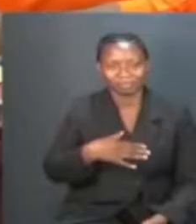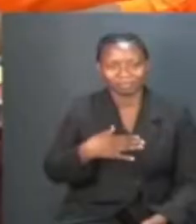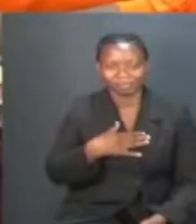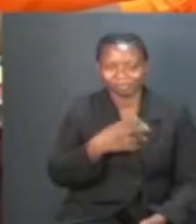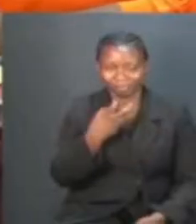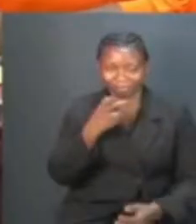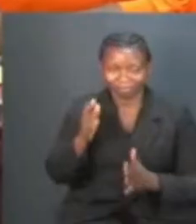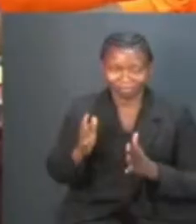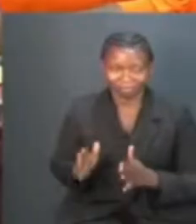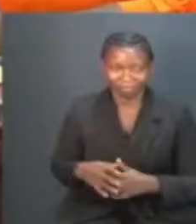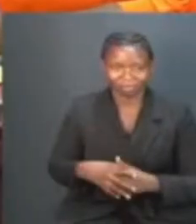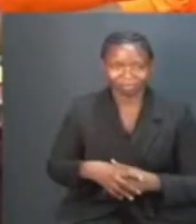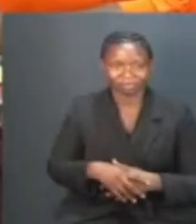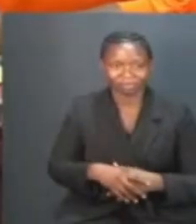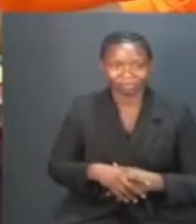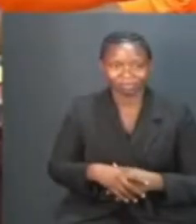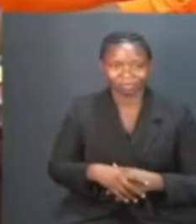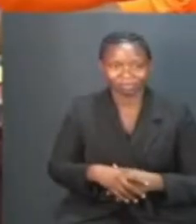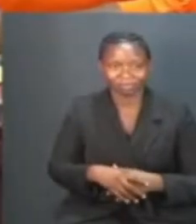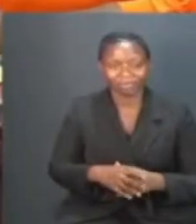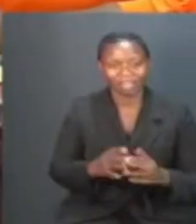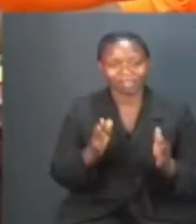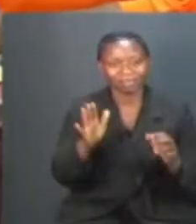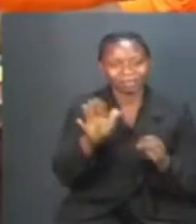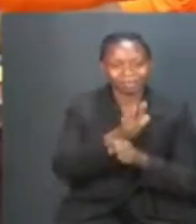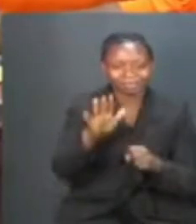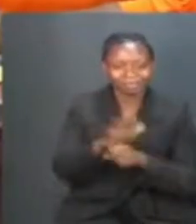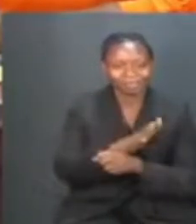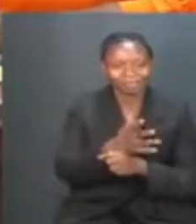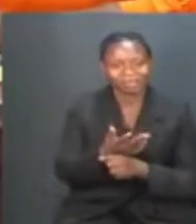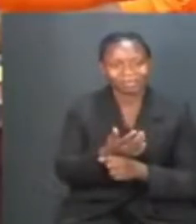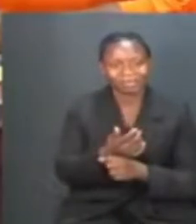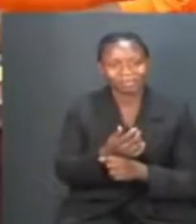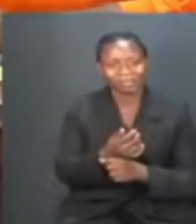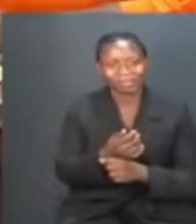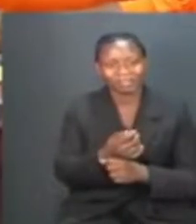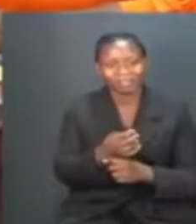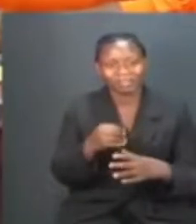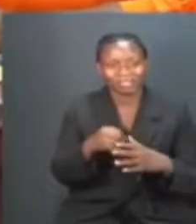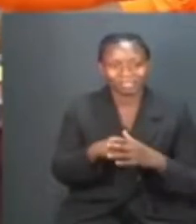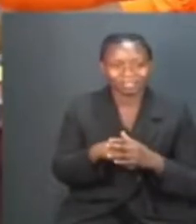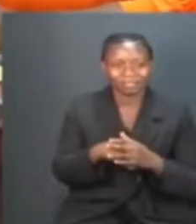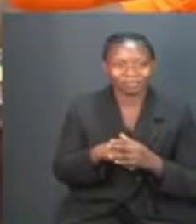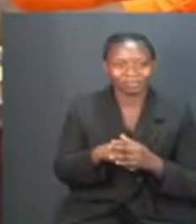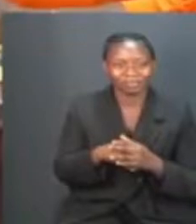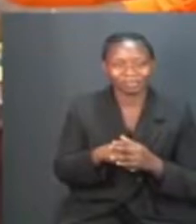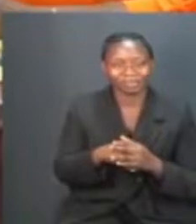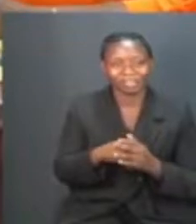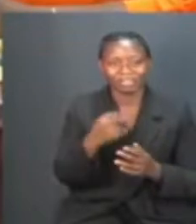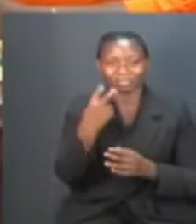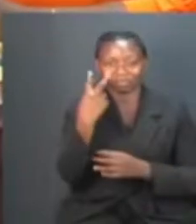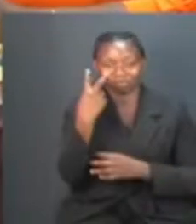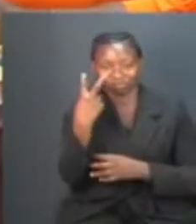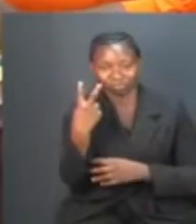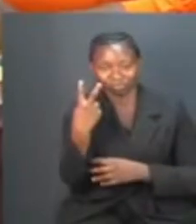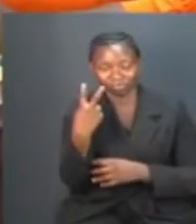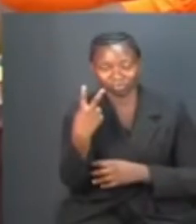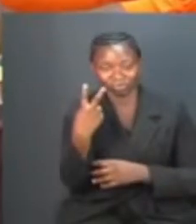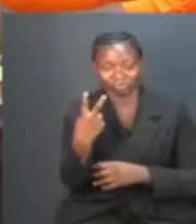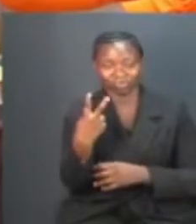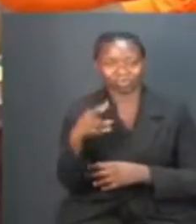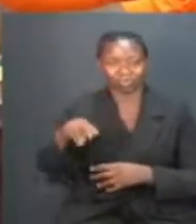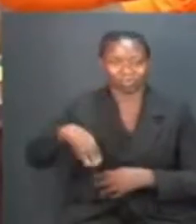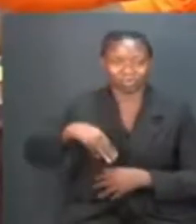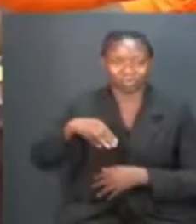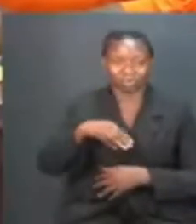Mr. Speaker, sufficient within the standard protocols that will take two members